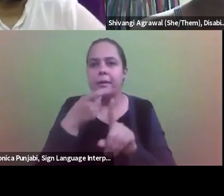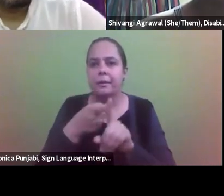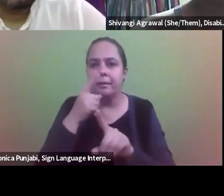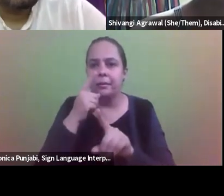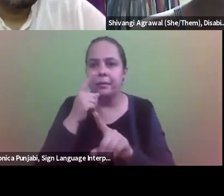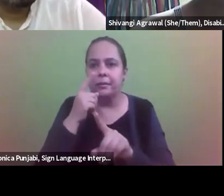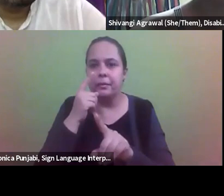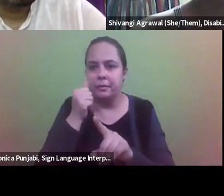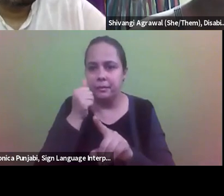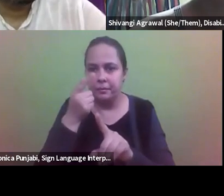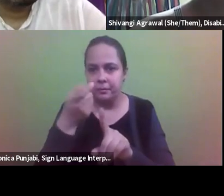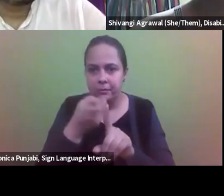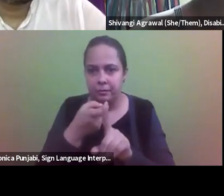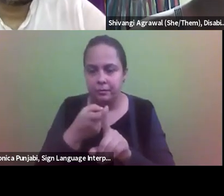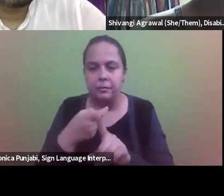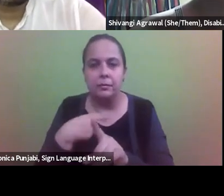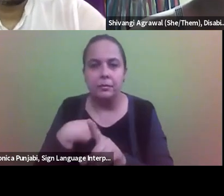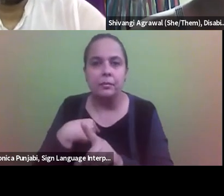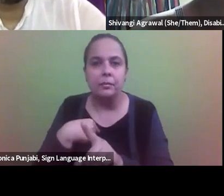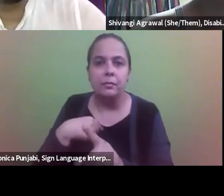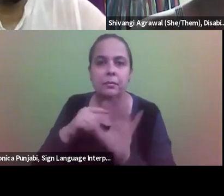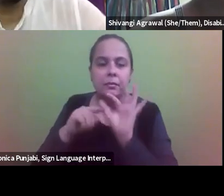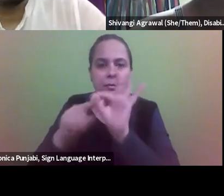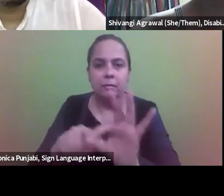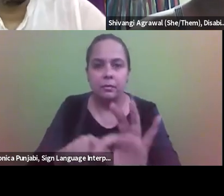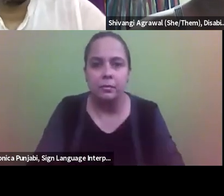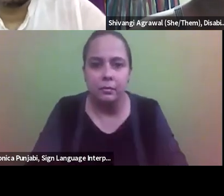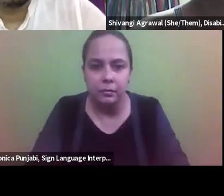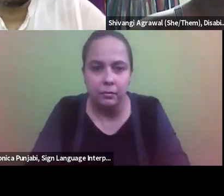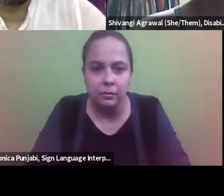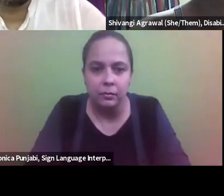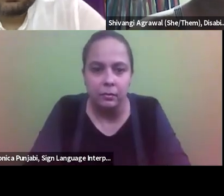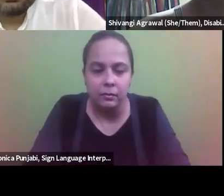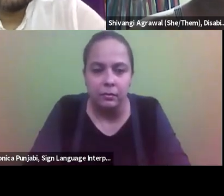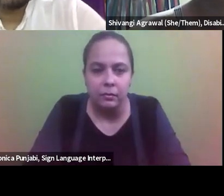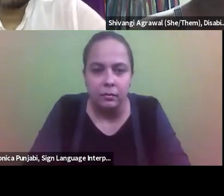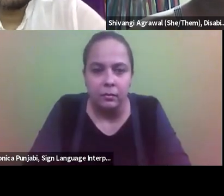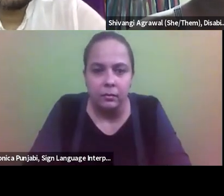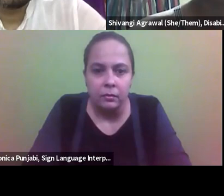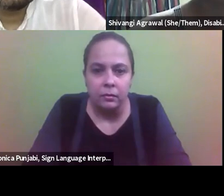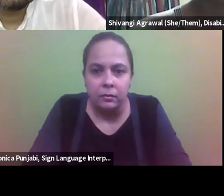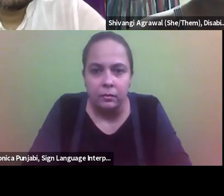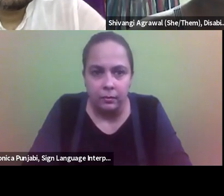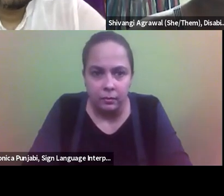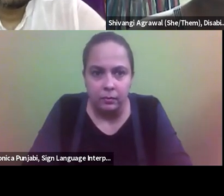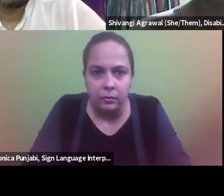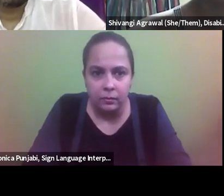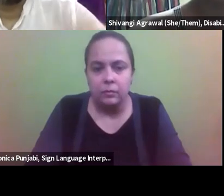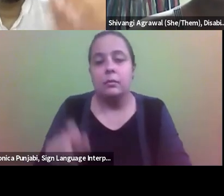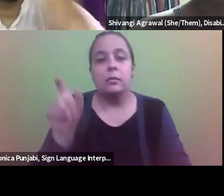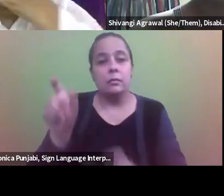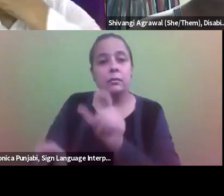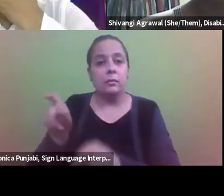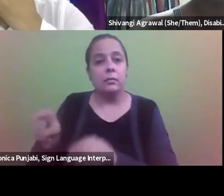I'll just read a few quickly and you can take this where you want to go. Kanishka, folks are asking,